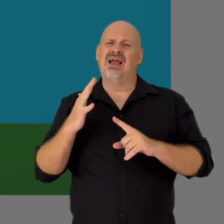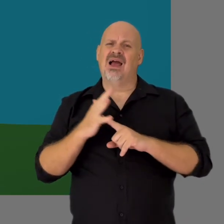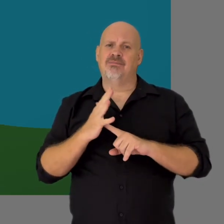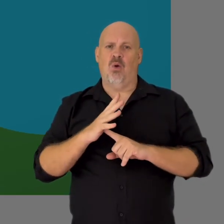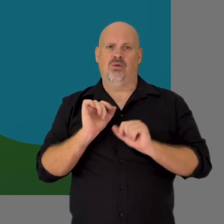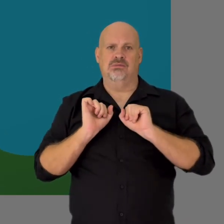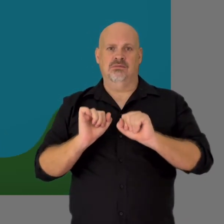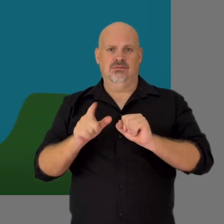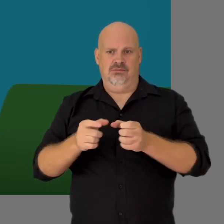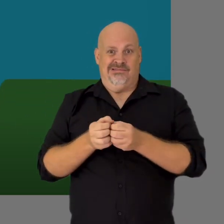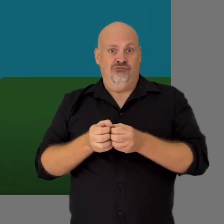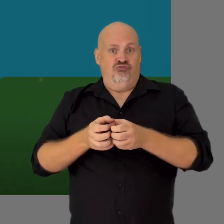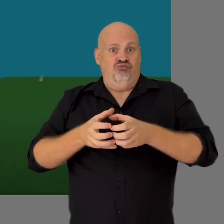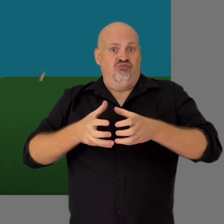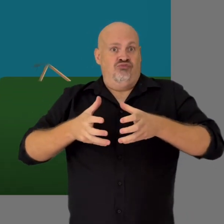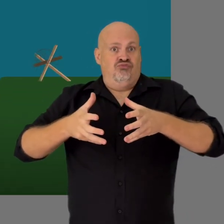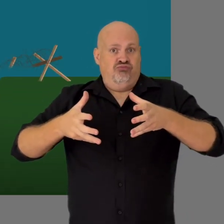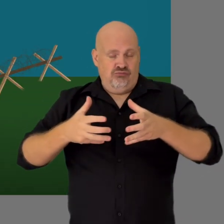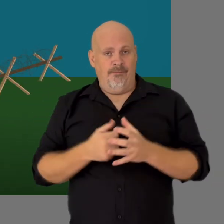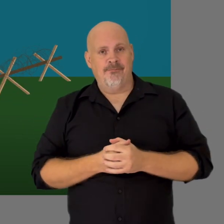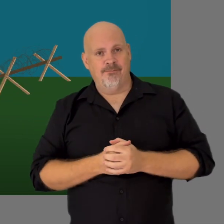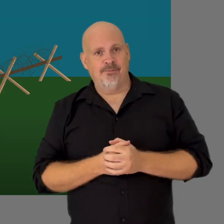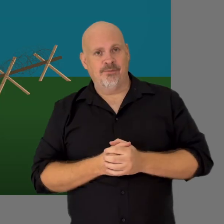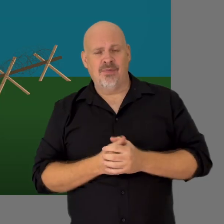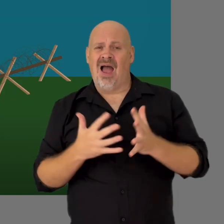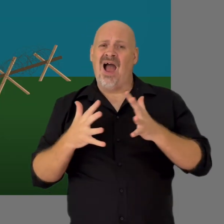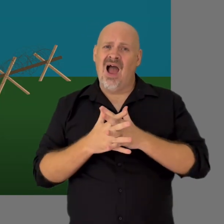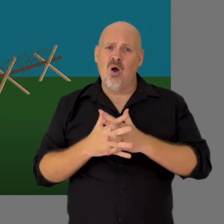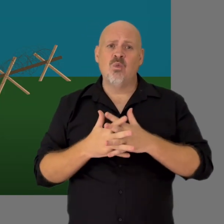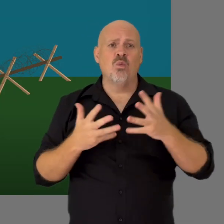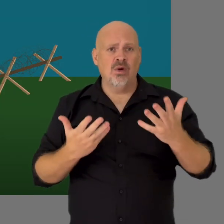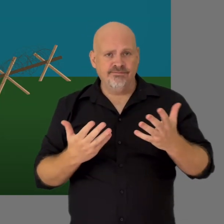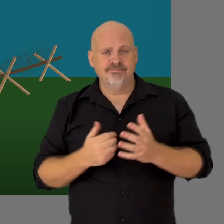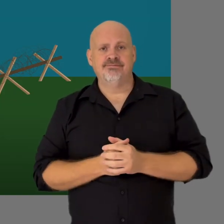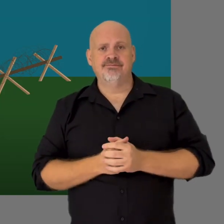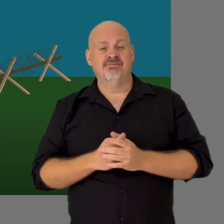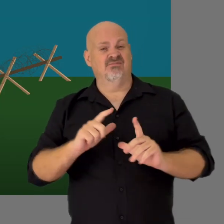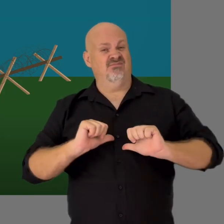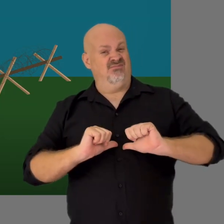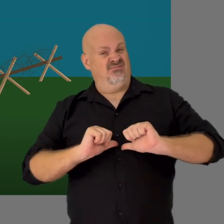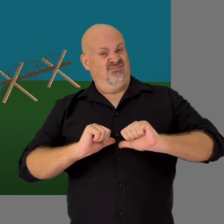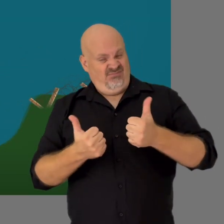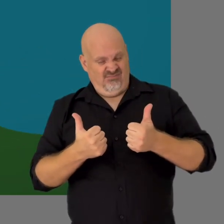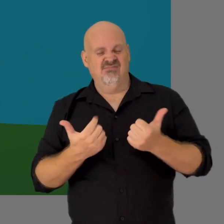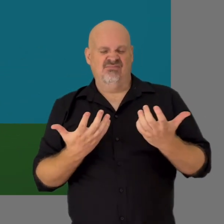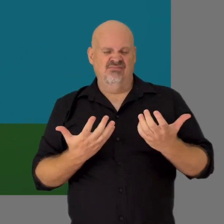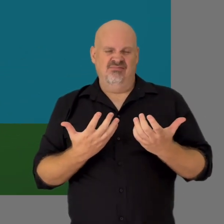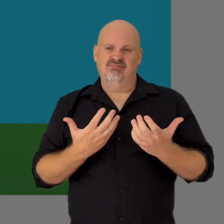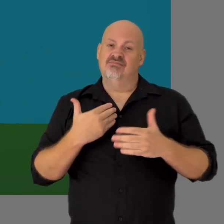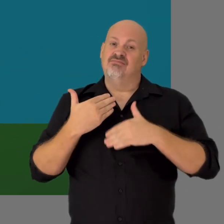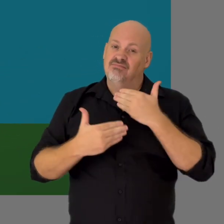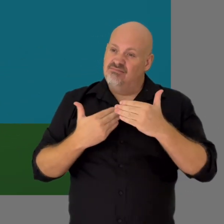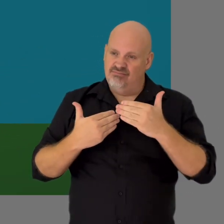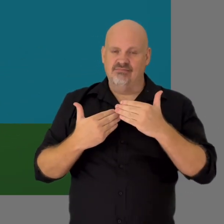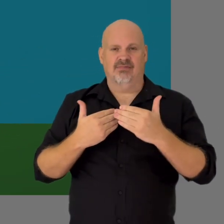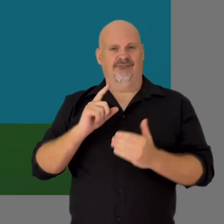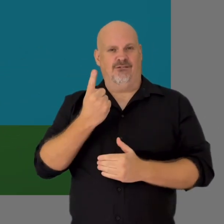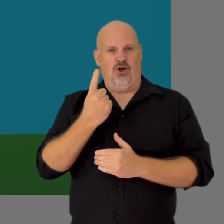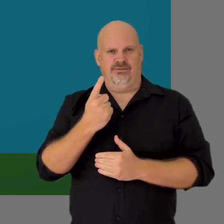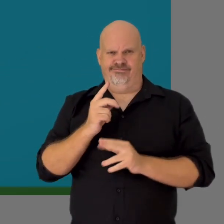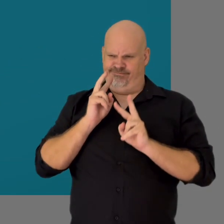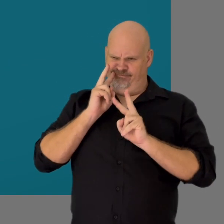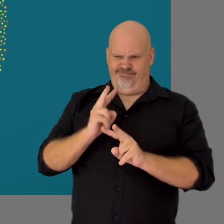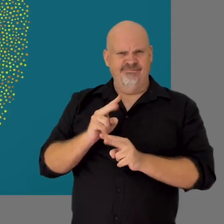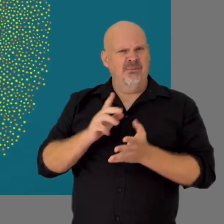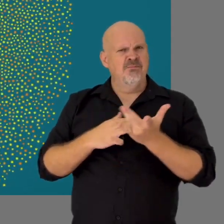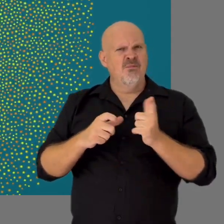to avoid the growth of mould within our homes. In order to do so effectively, it is worth